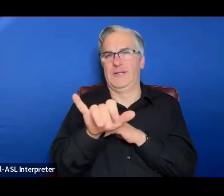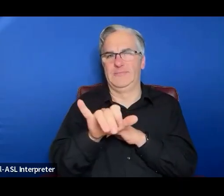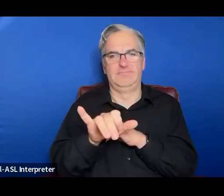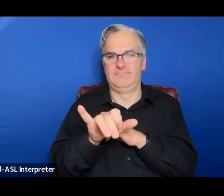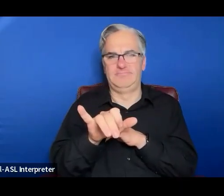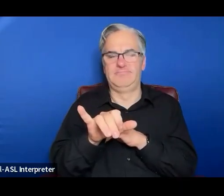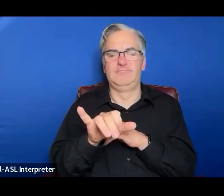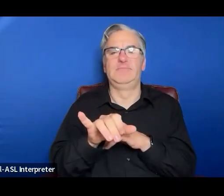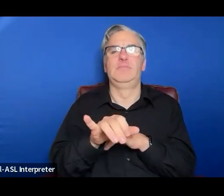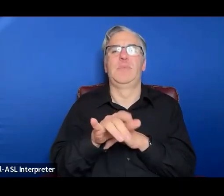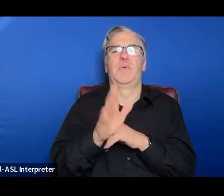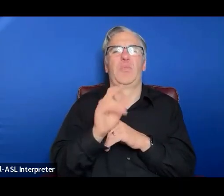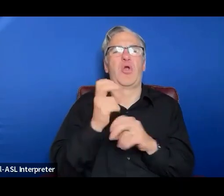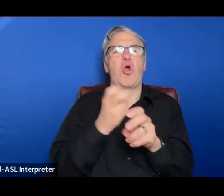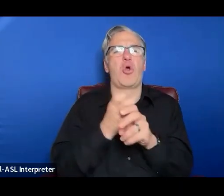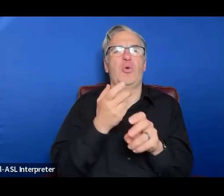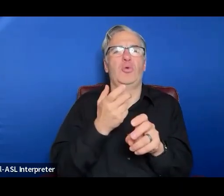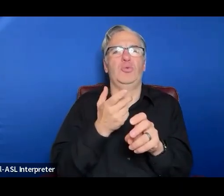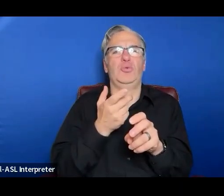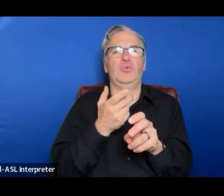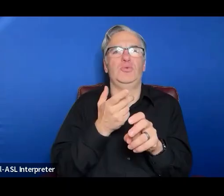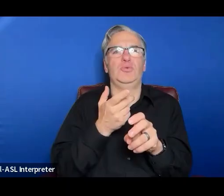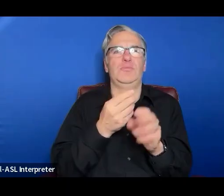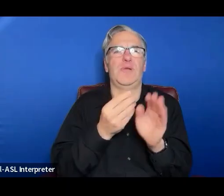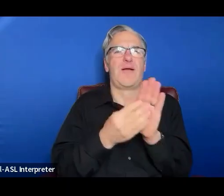because it's gonna be hard to